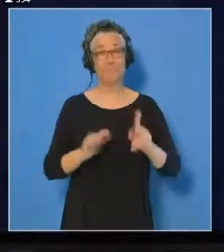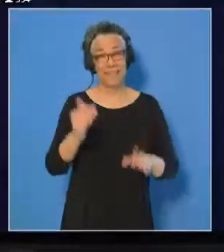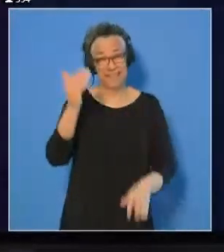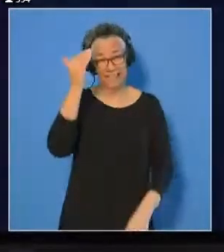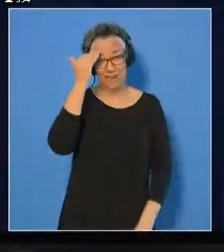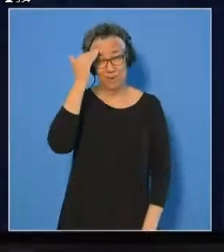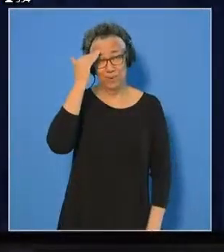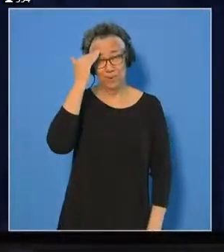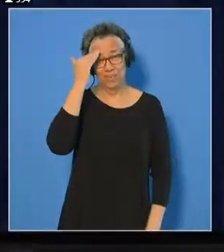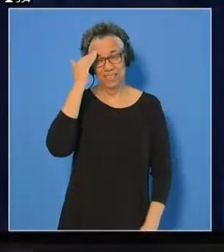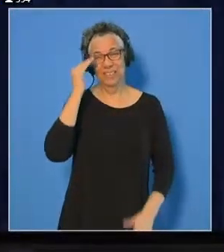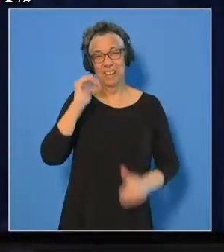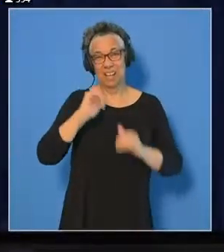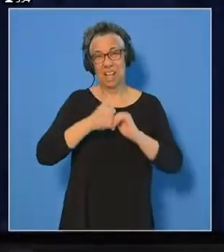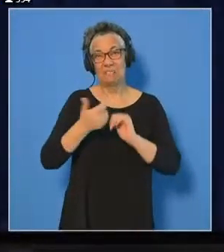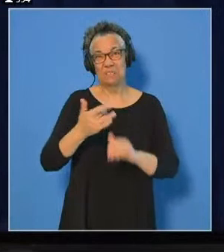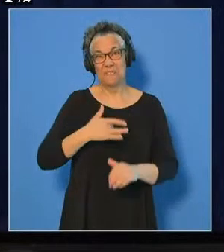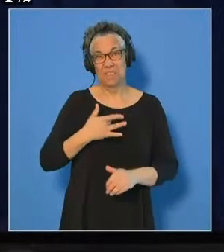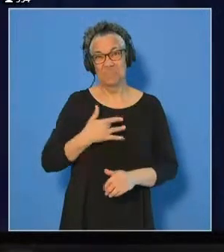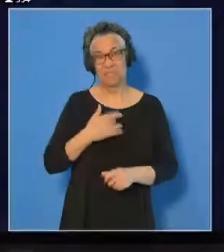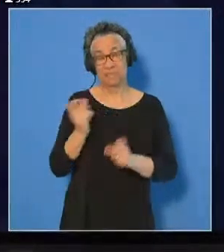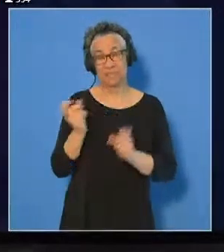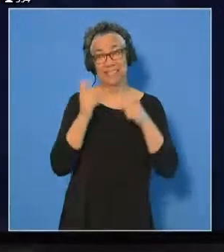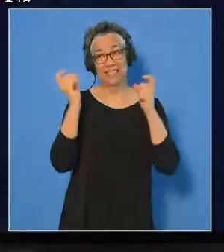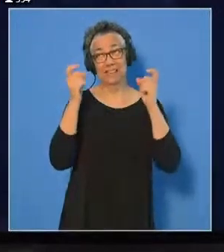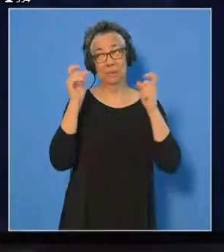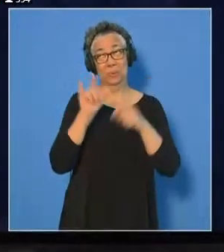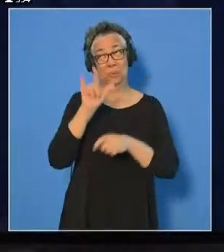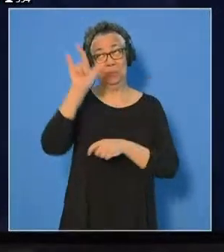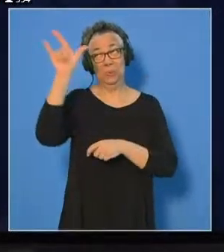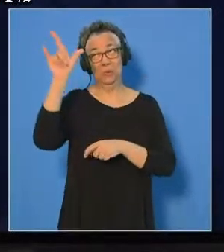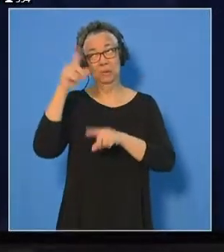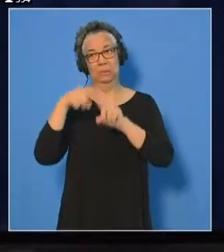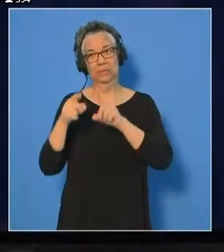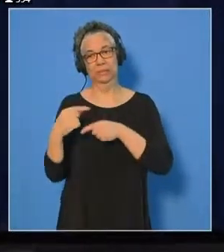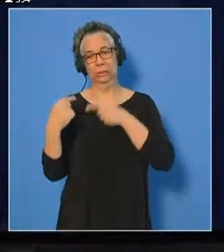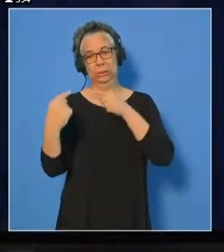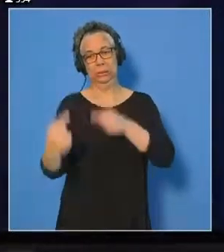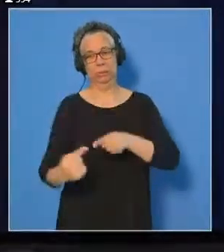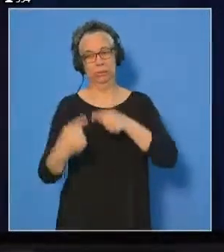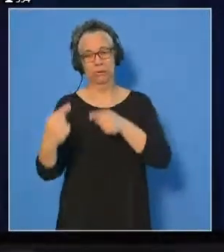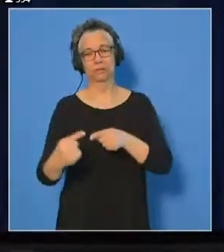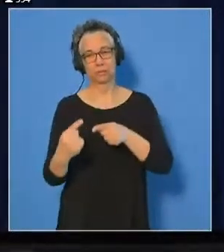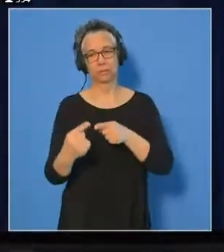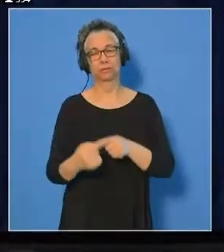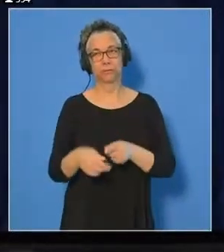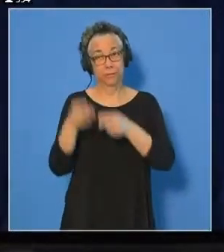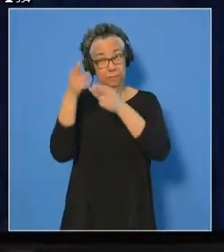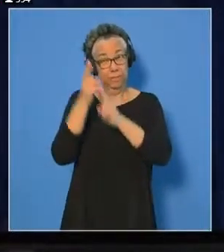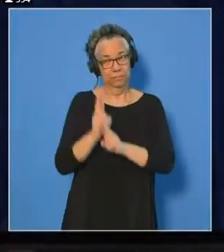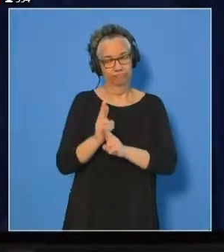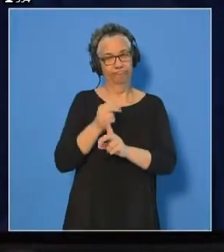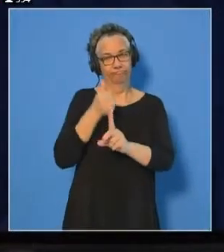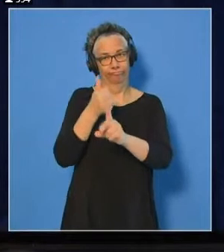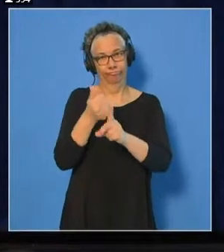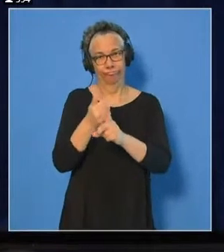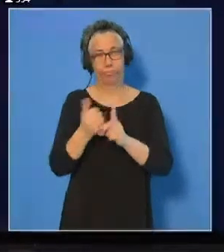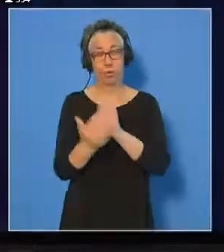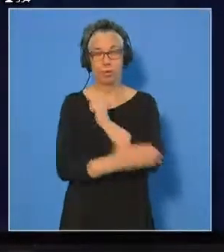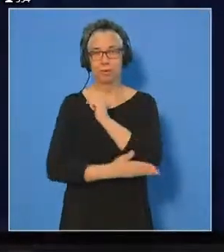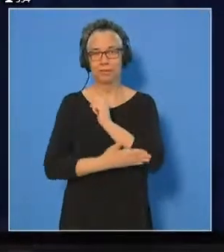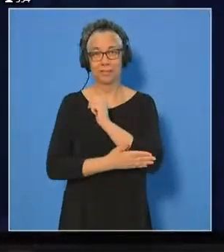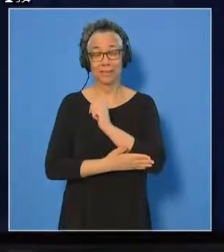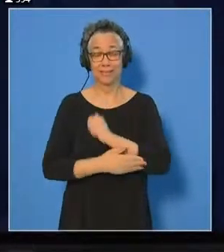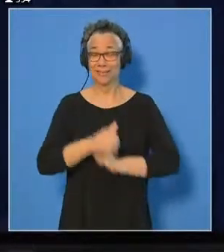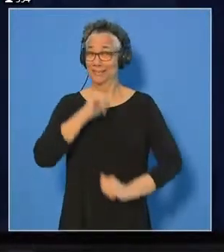what it's like to be celebrated overseas, but having to fight for respect in your home country. Not in the Bermuda that I